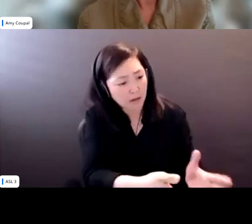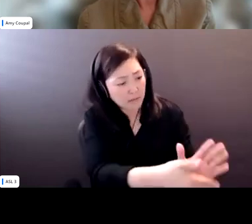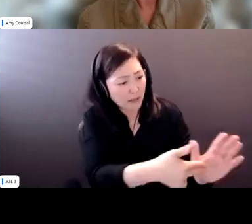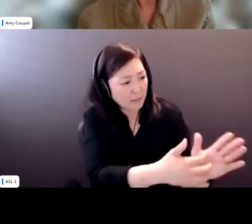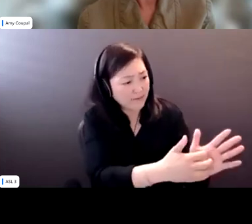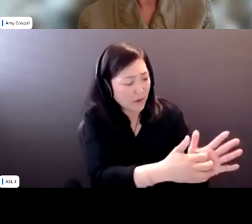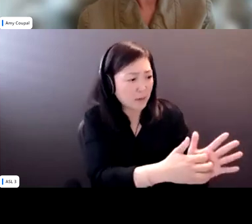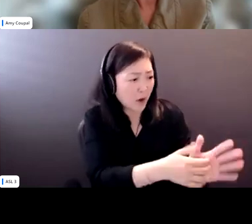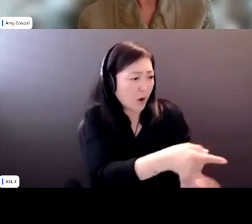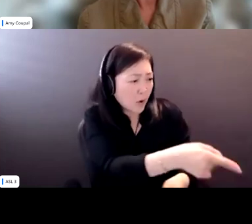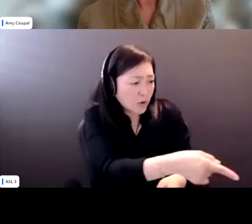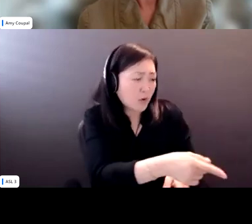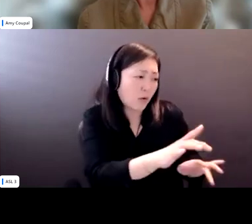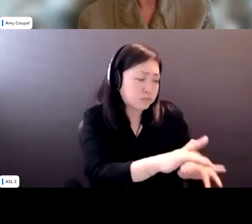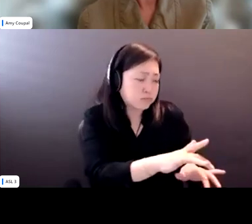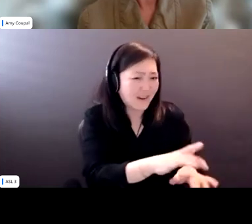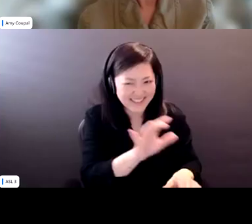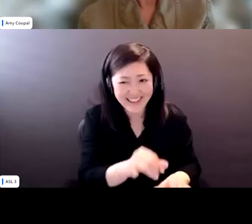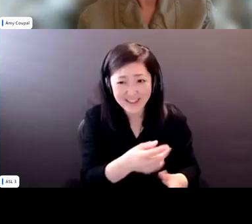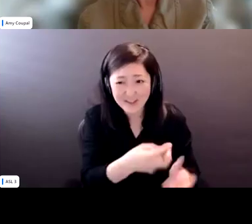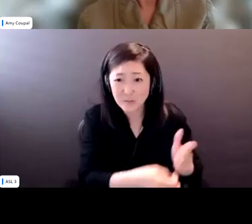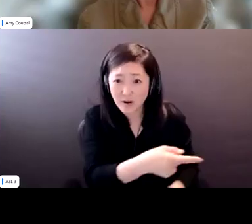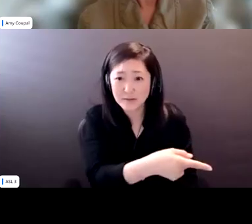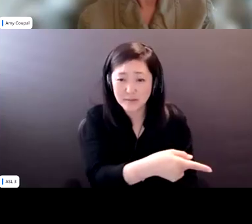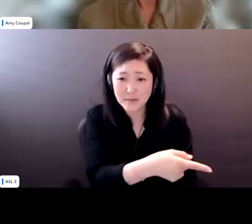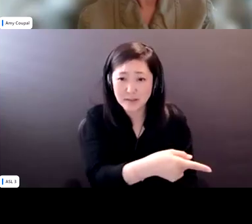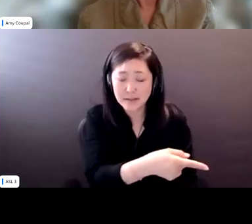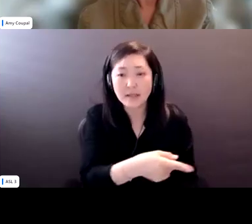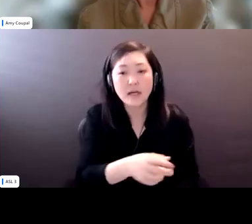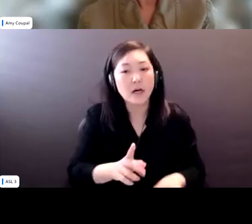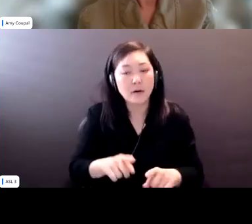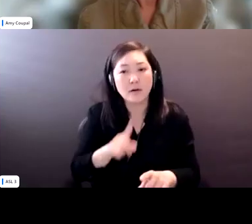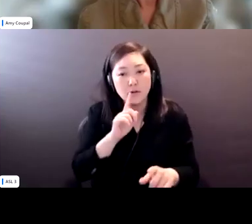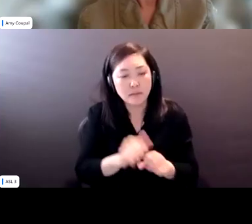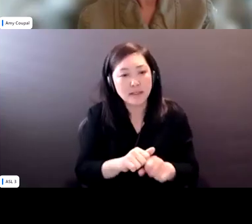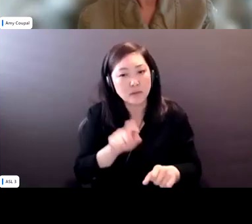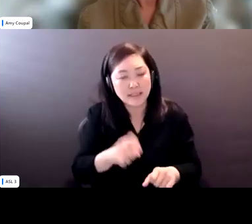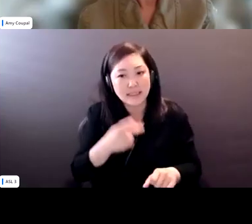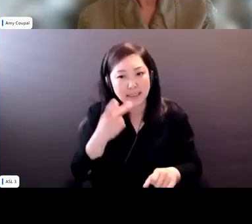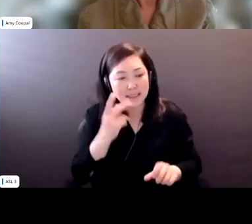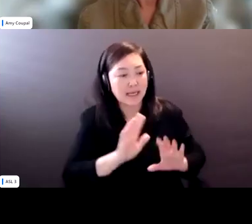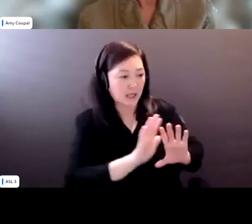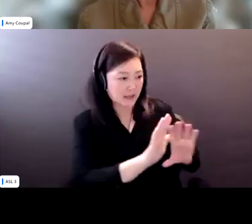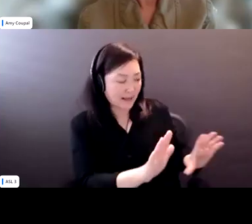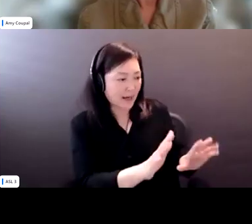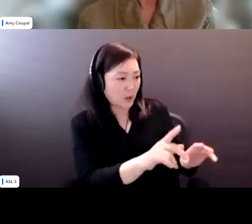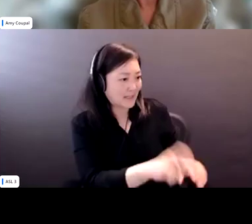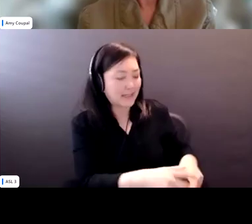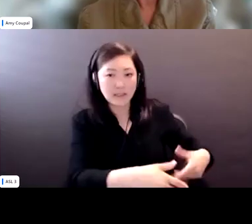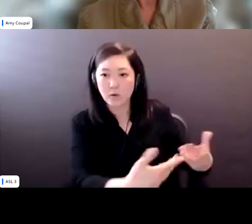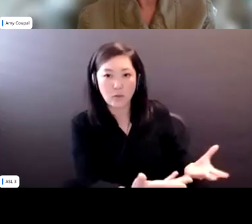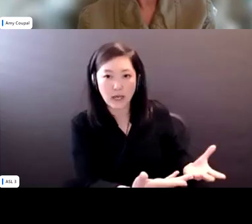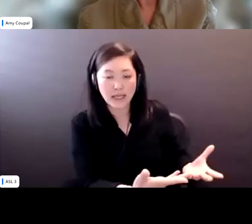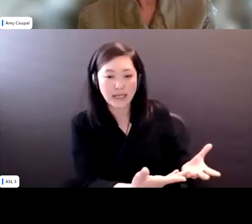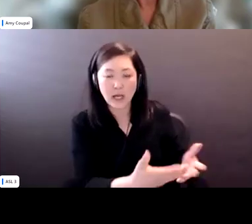problem, right? Instead, we need to be looking at what are people's needs so that there is no vulnerabilization that